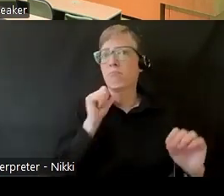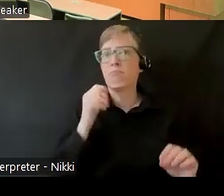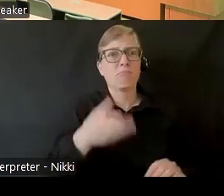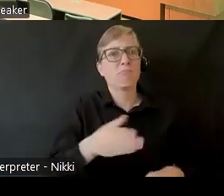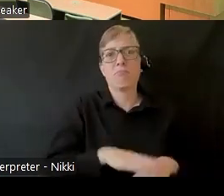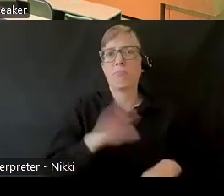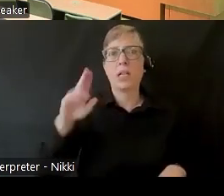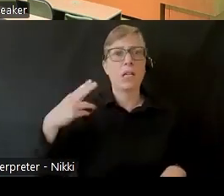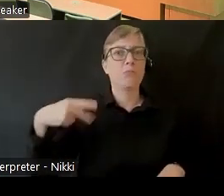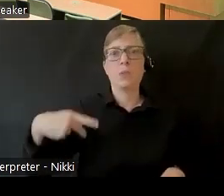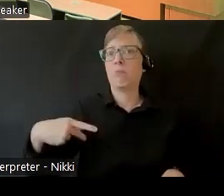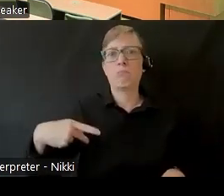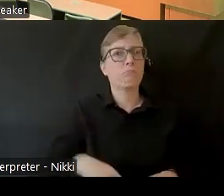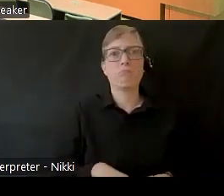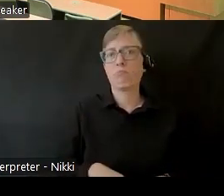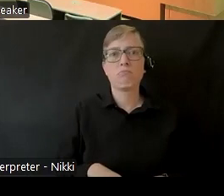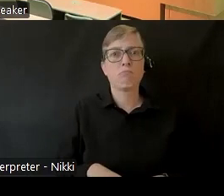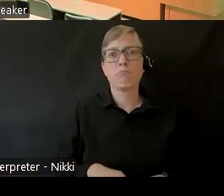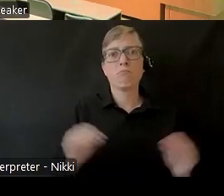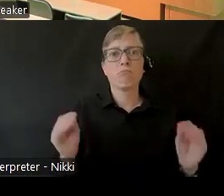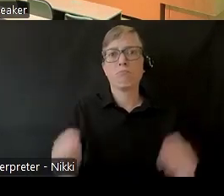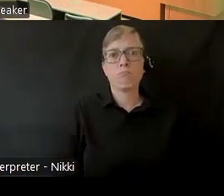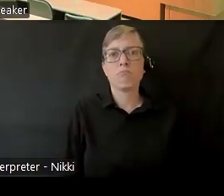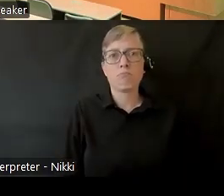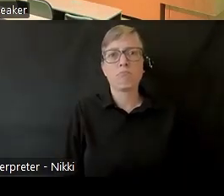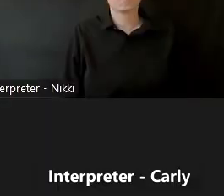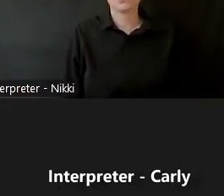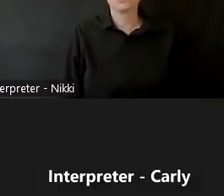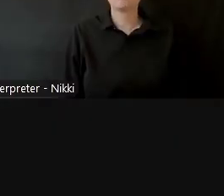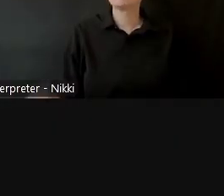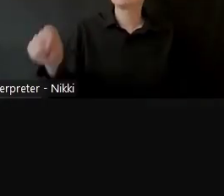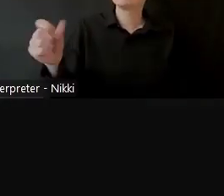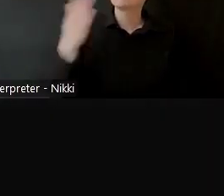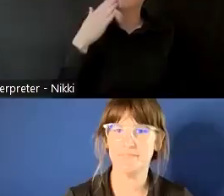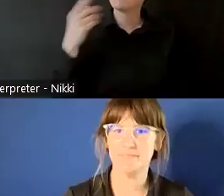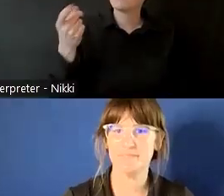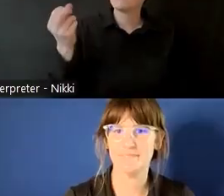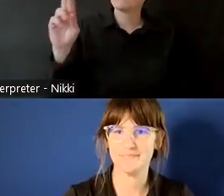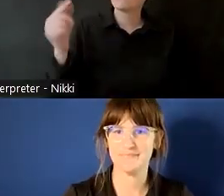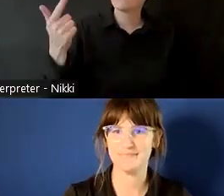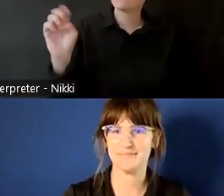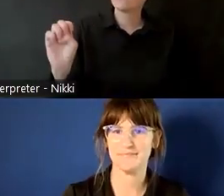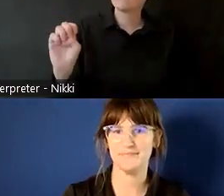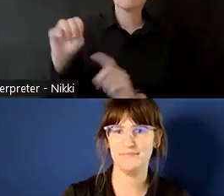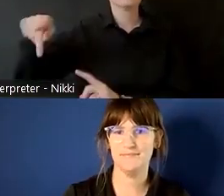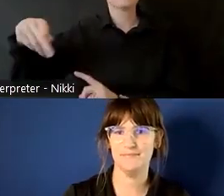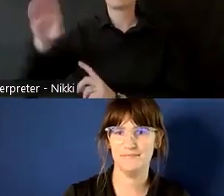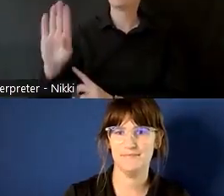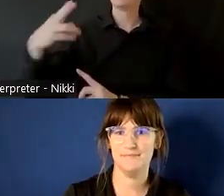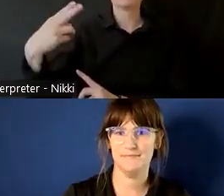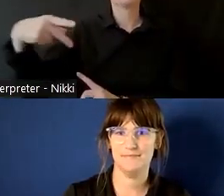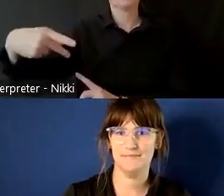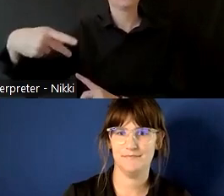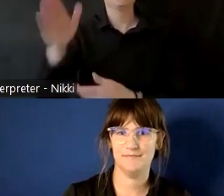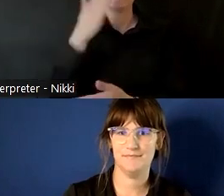BHP ledger. Thanks. Yes. Thank you, George. BHP, good program.